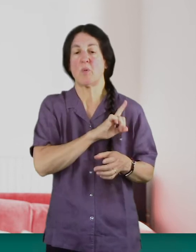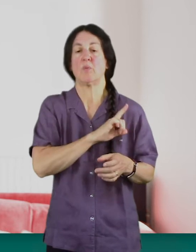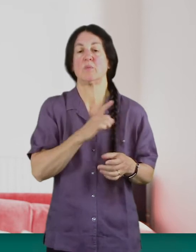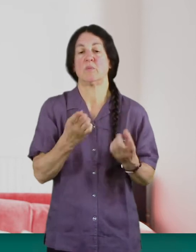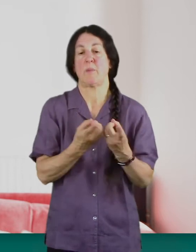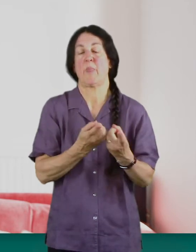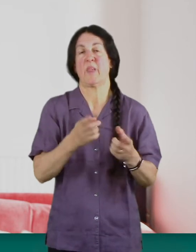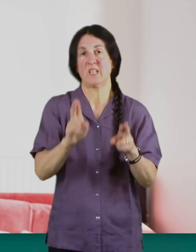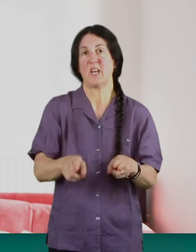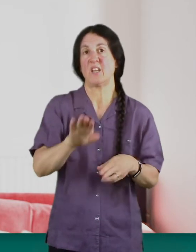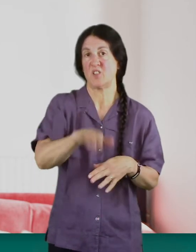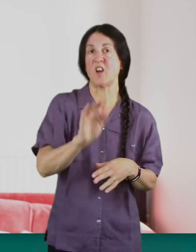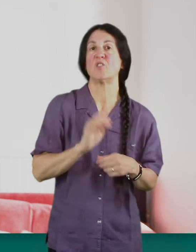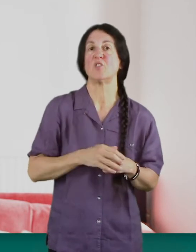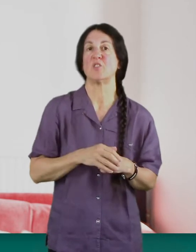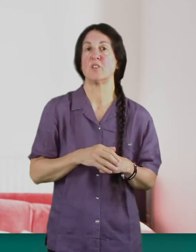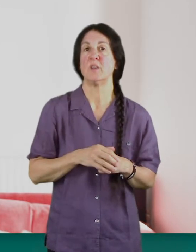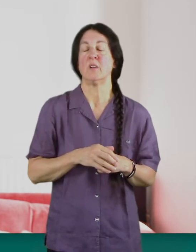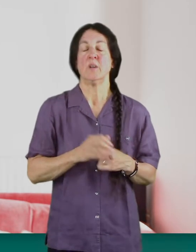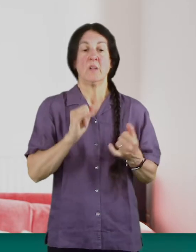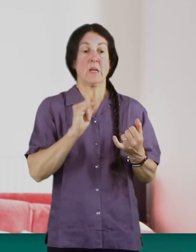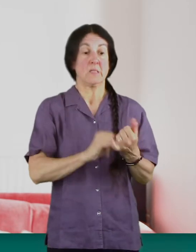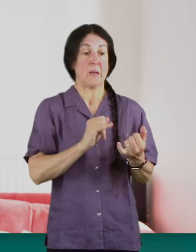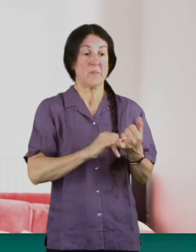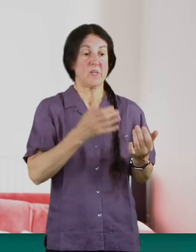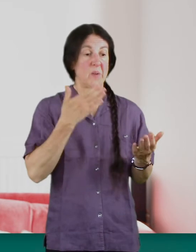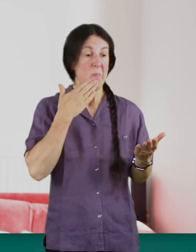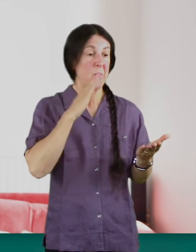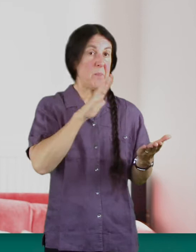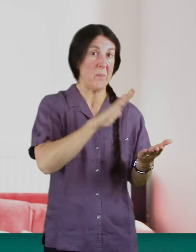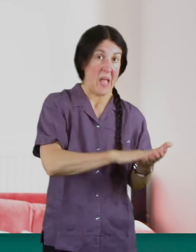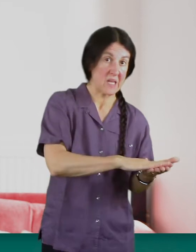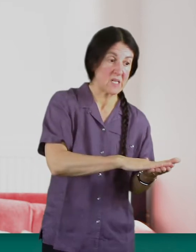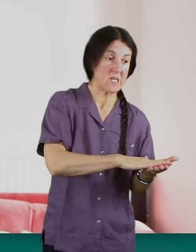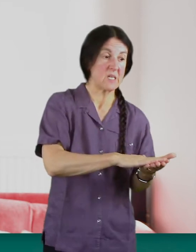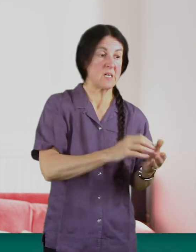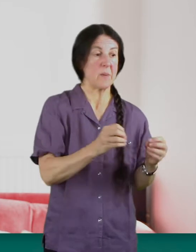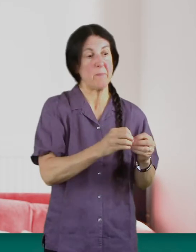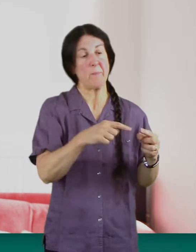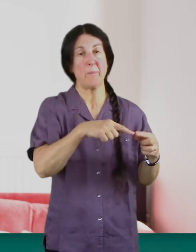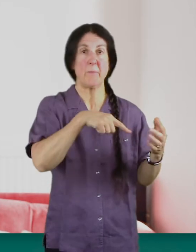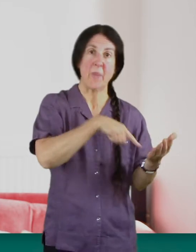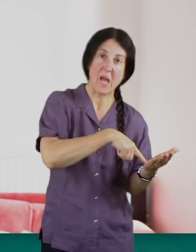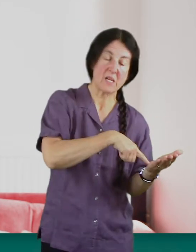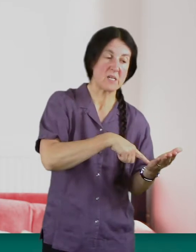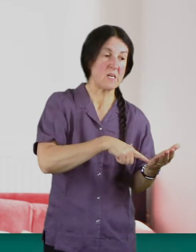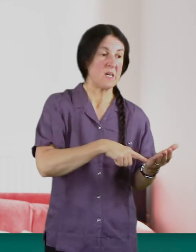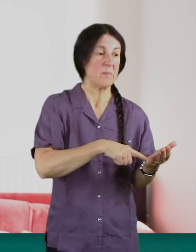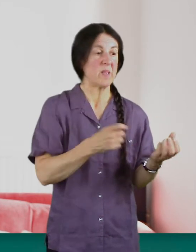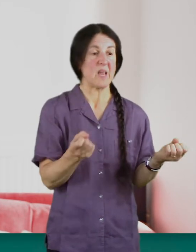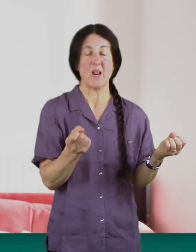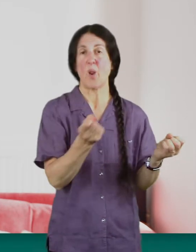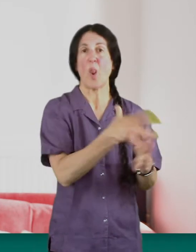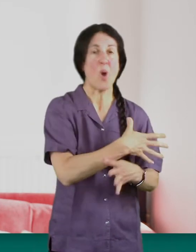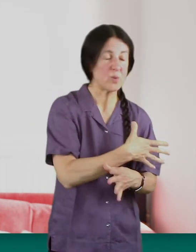to lose. And then it takes out his rage on them, to the point at which his new